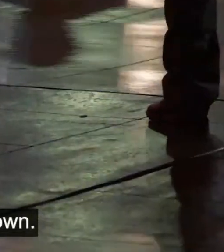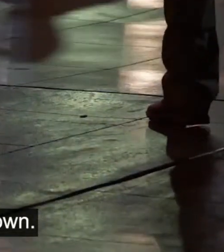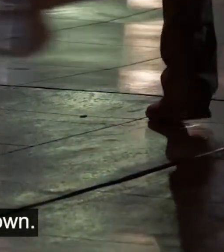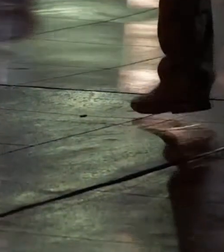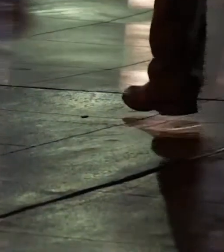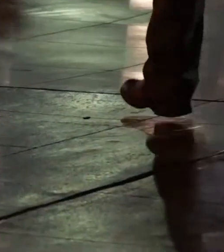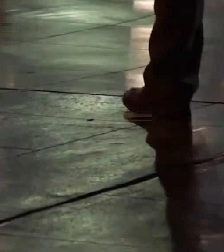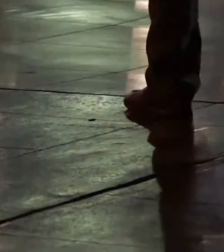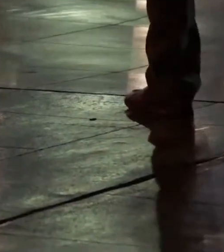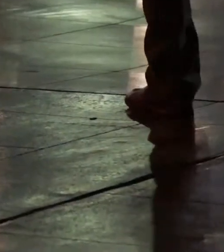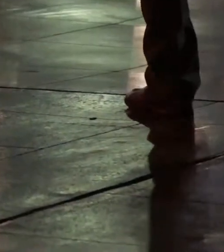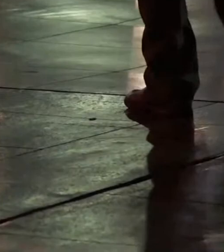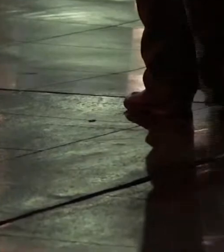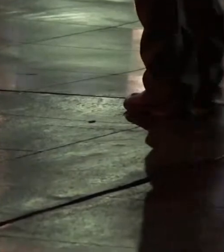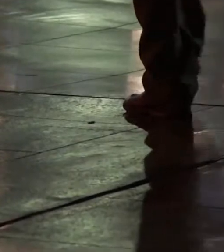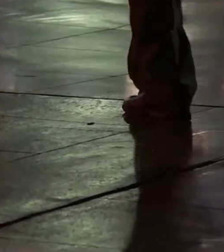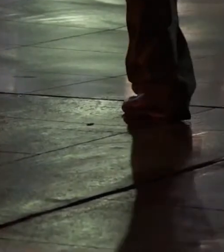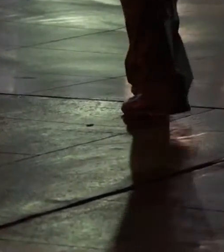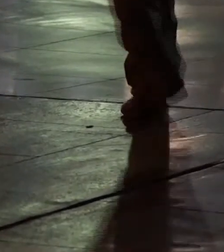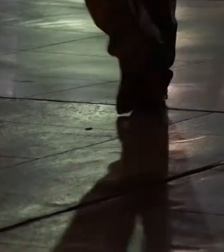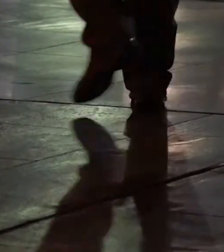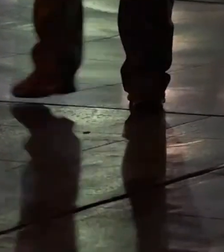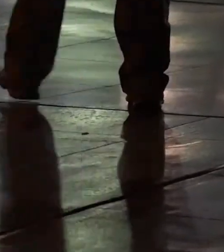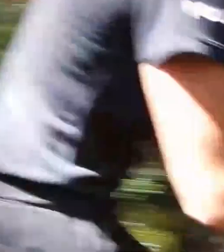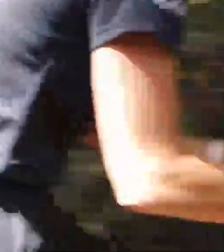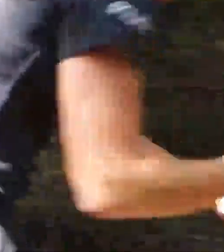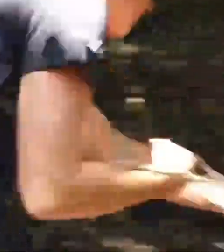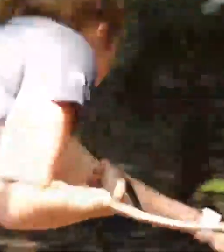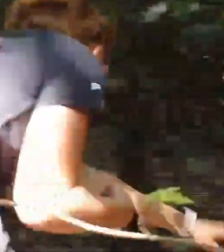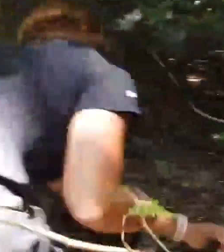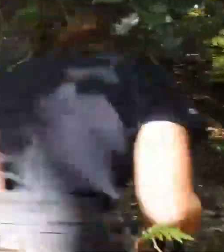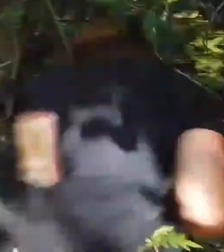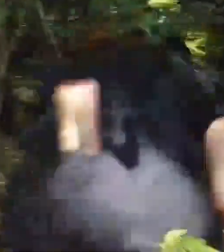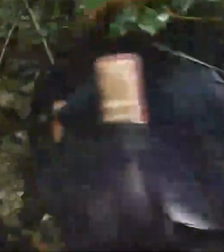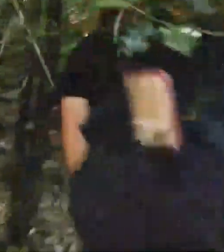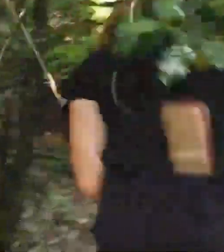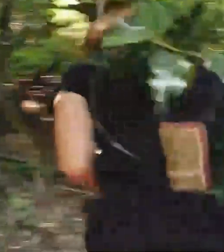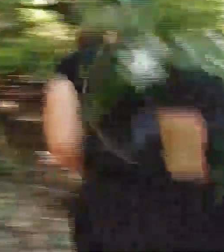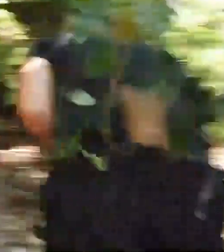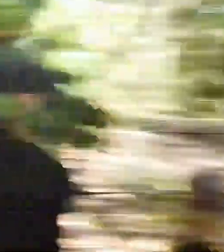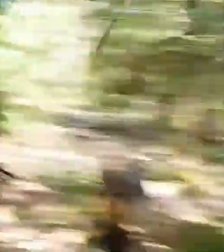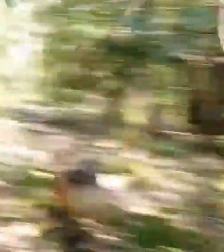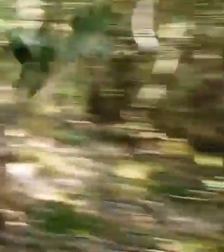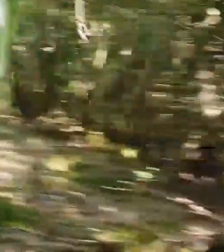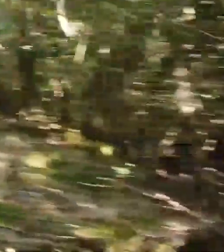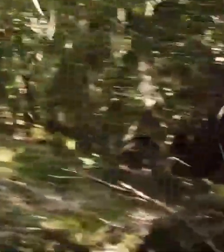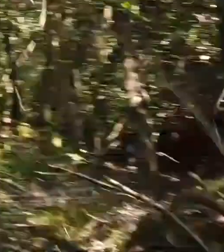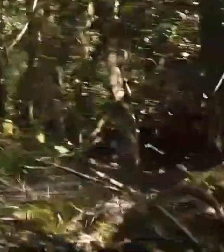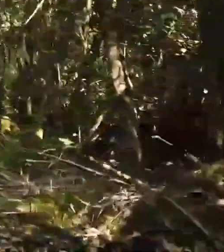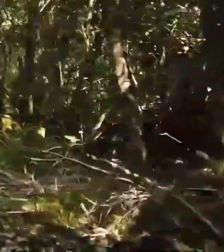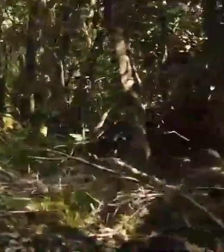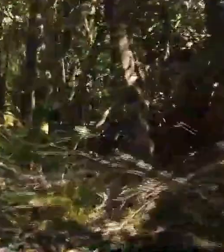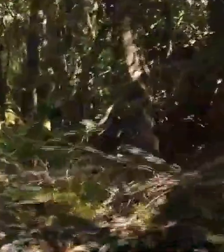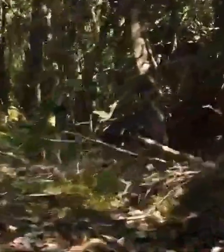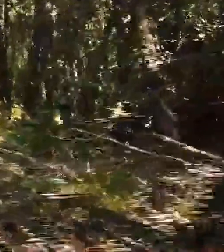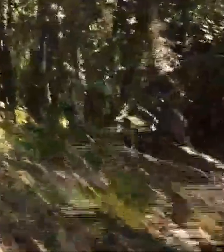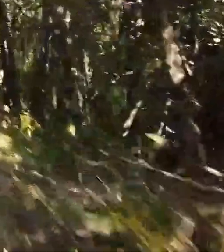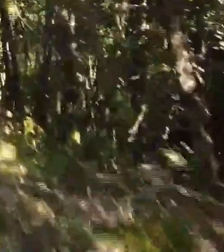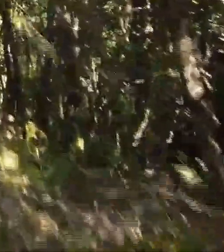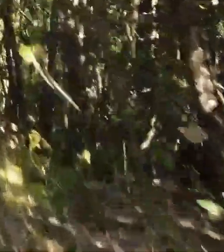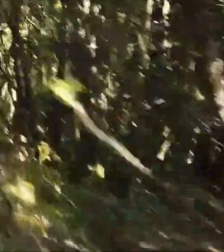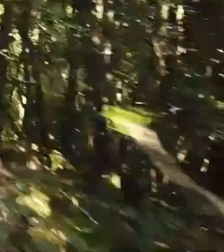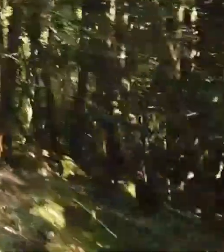in the town, and it's nice watching her confidence grow, really. She's lovely, she's got a really high drive, she loves to